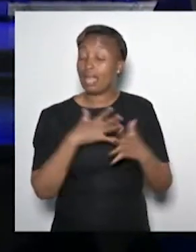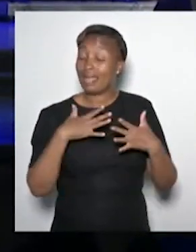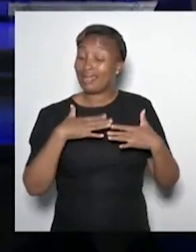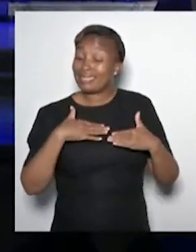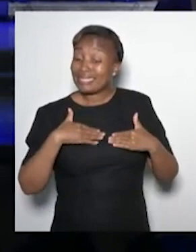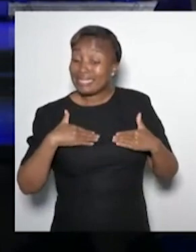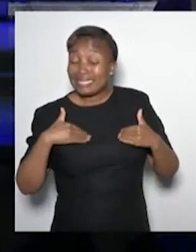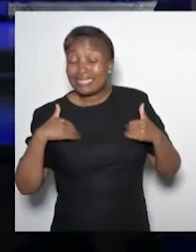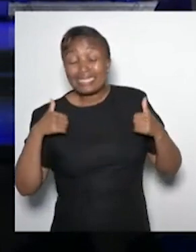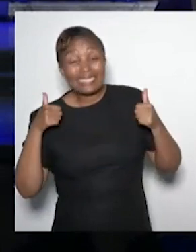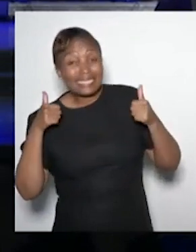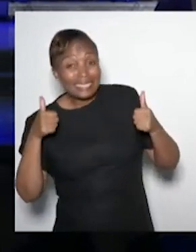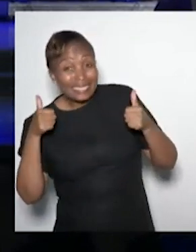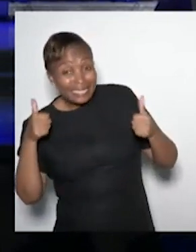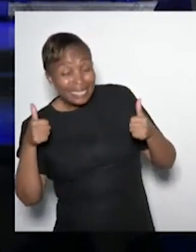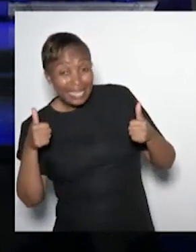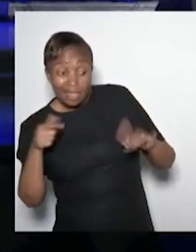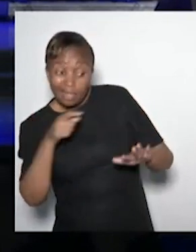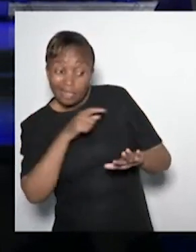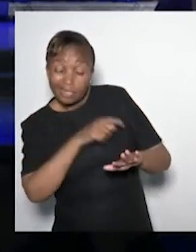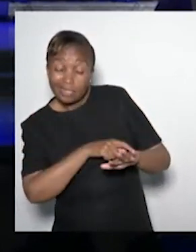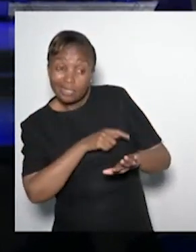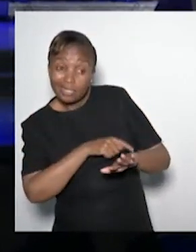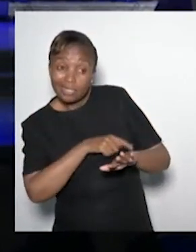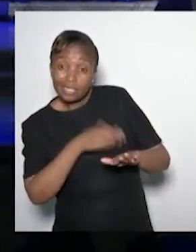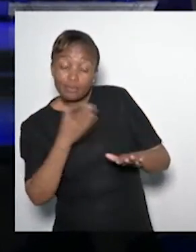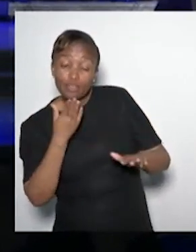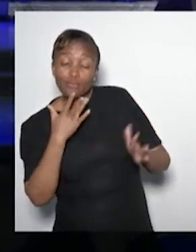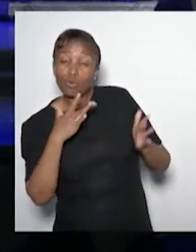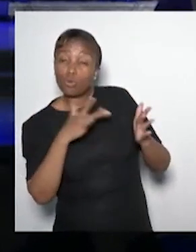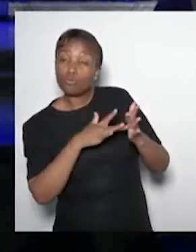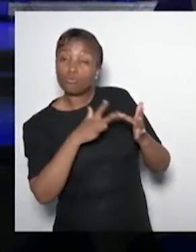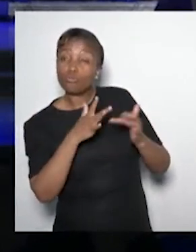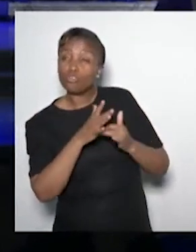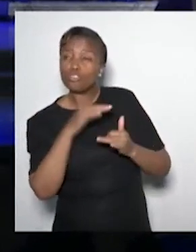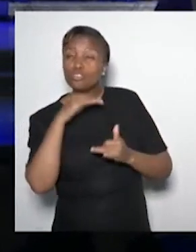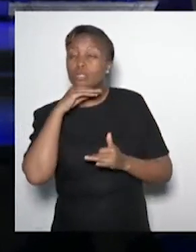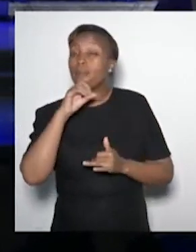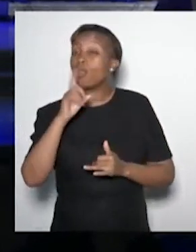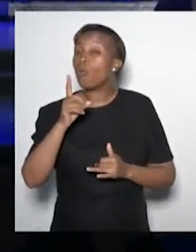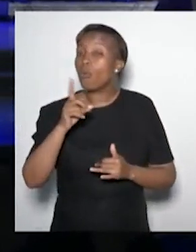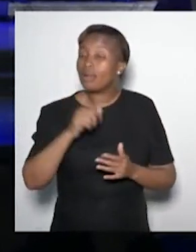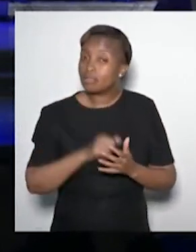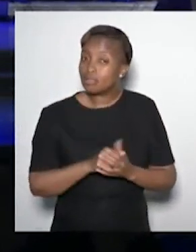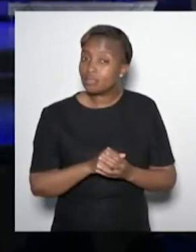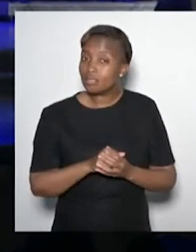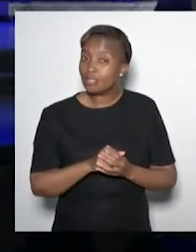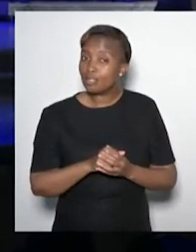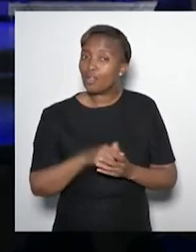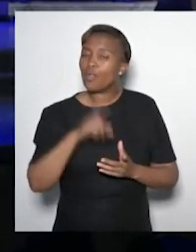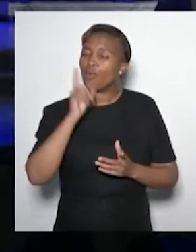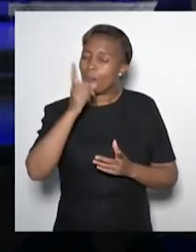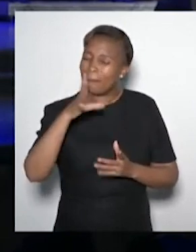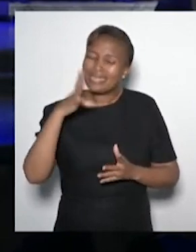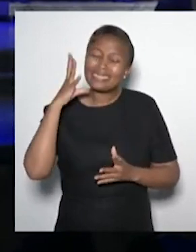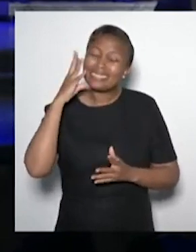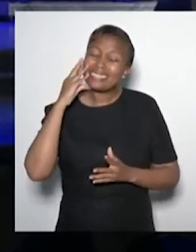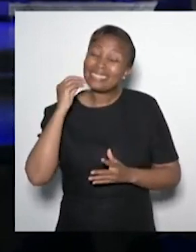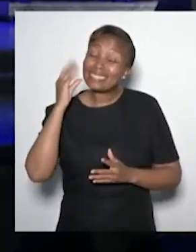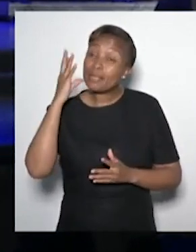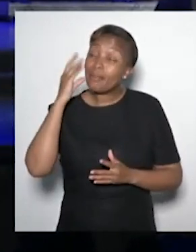Healing in the times of Jesus, it meant you must also experience the